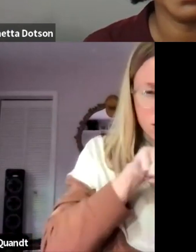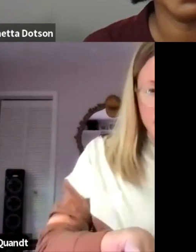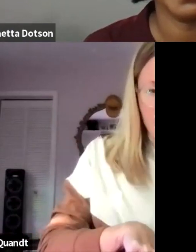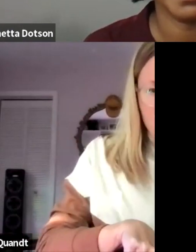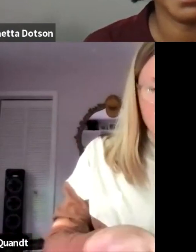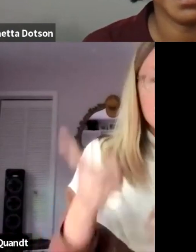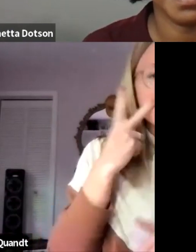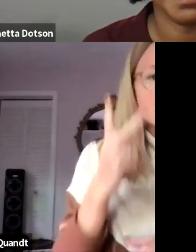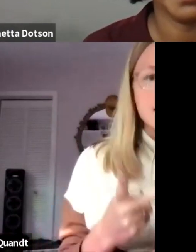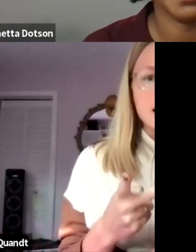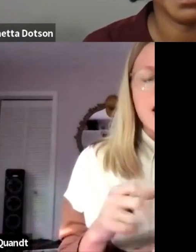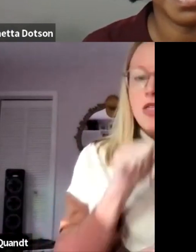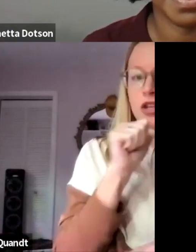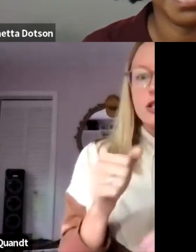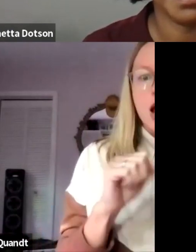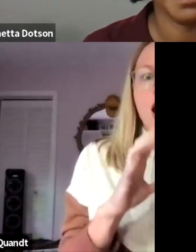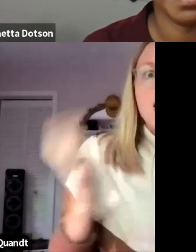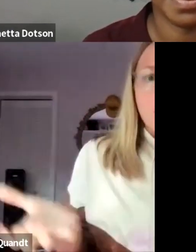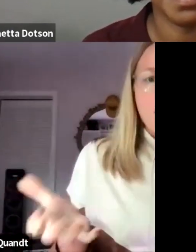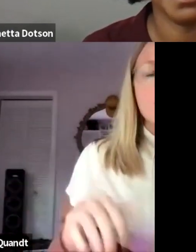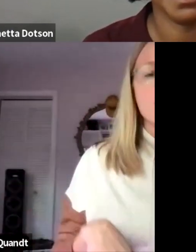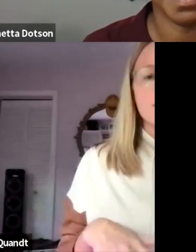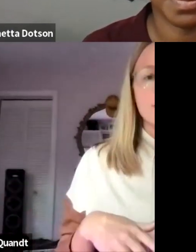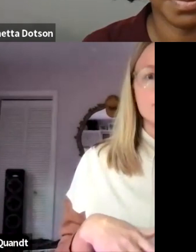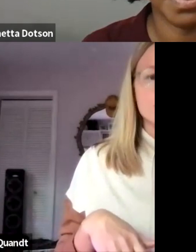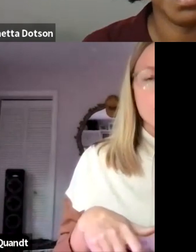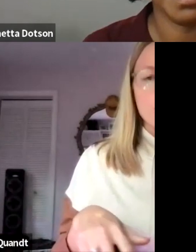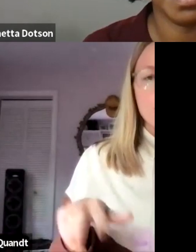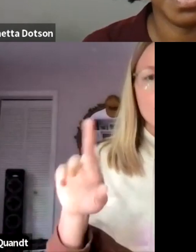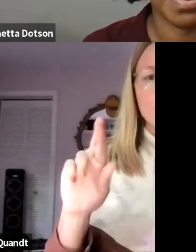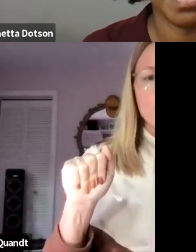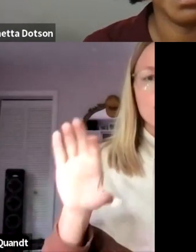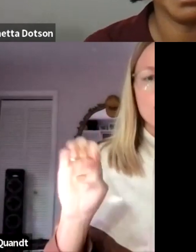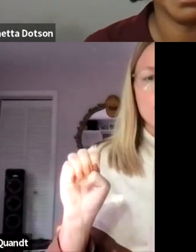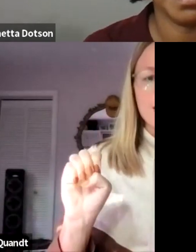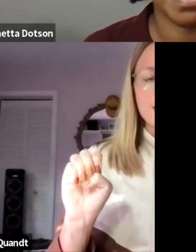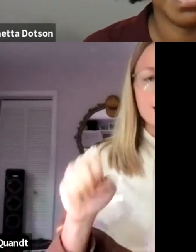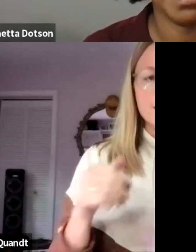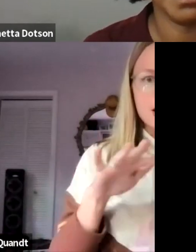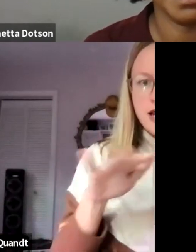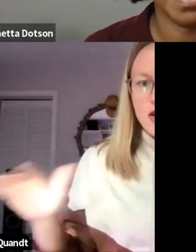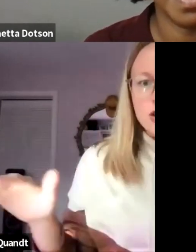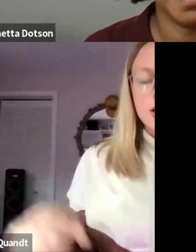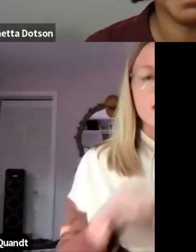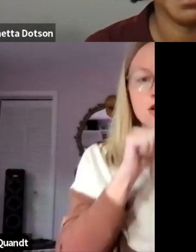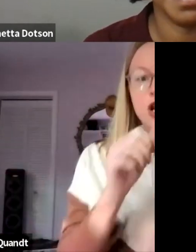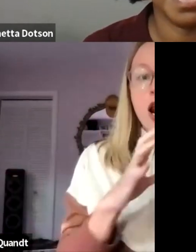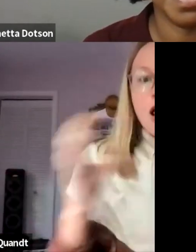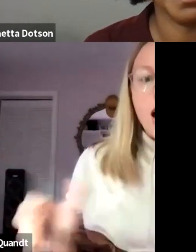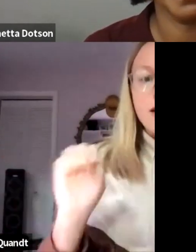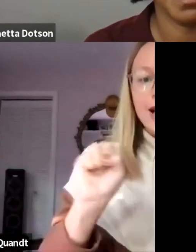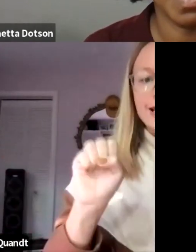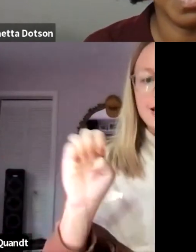it deeper, you see there's, not a lot of racial diversity, not a lot